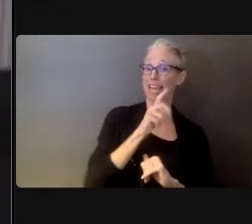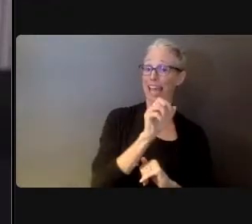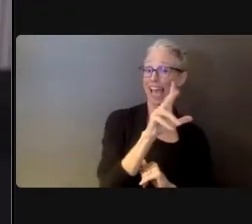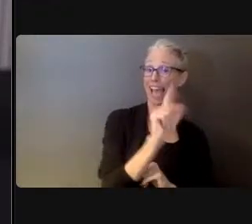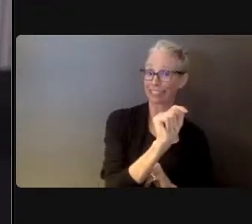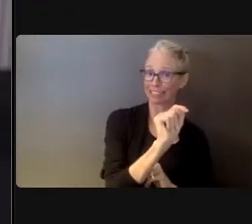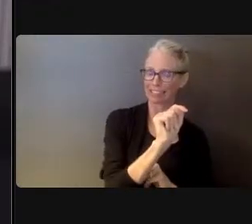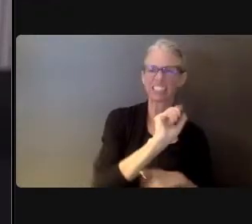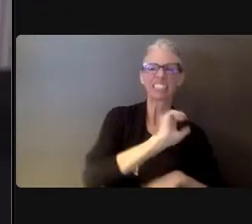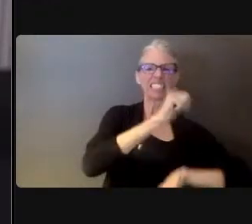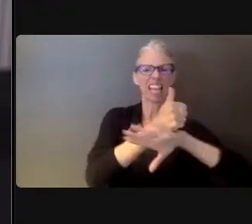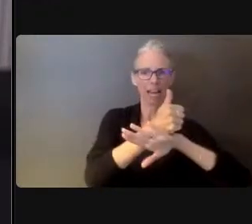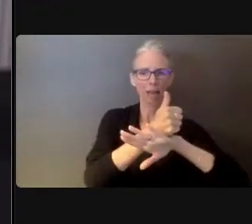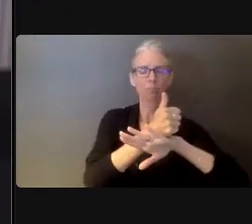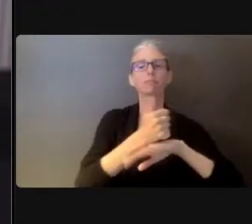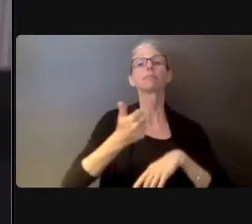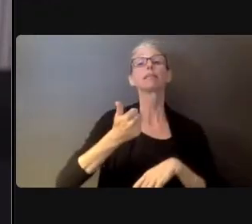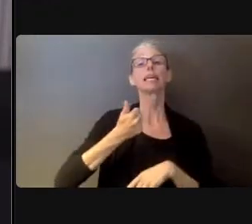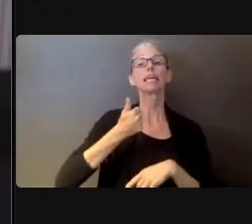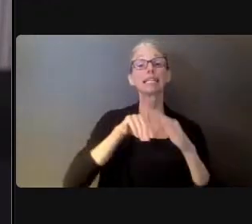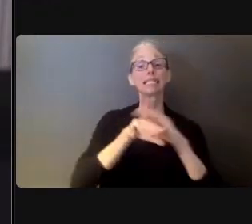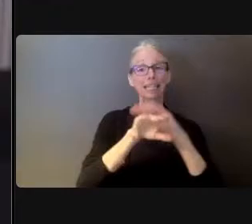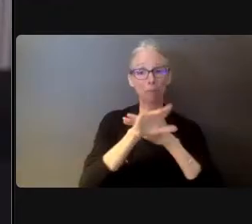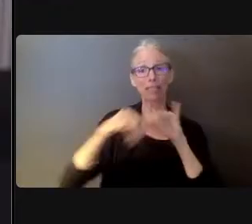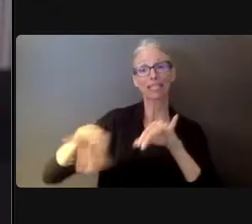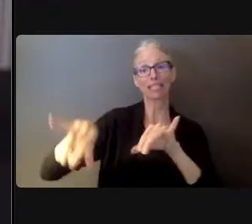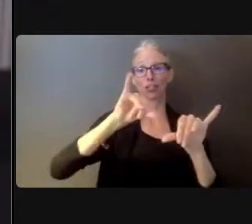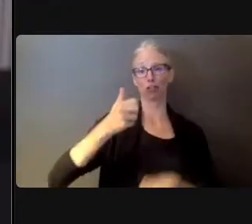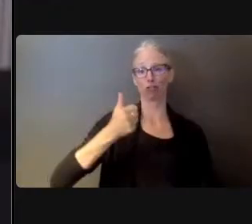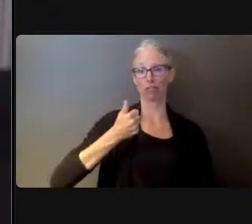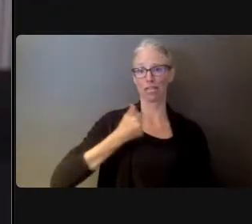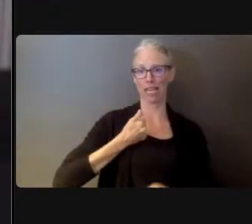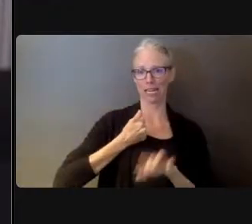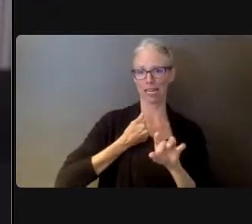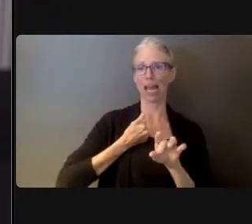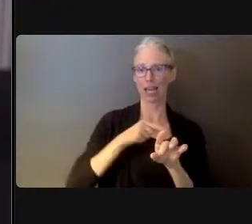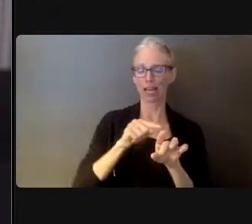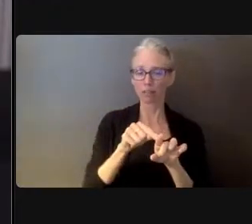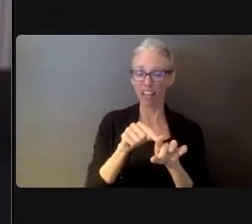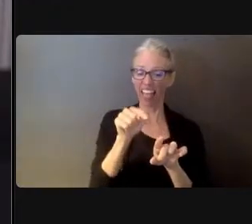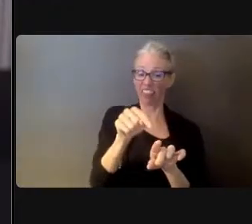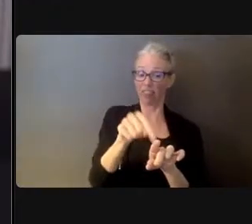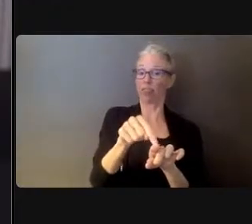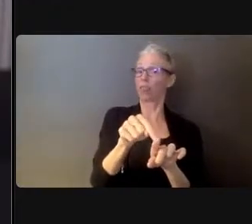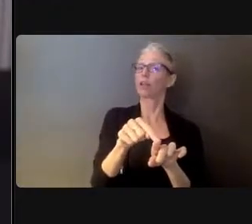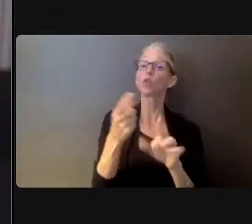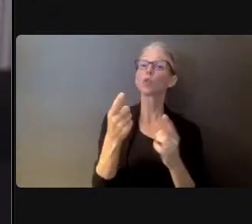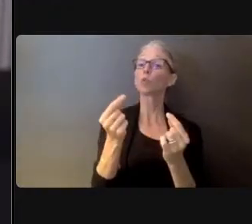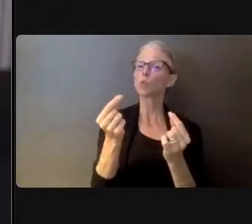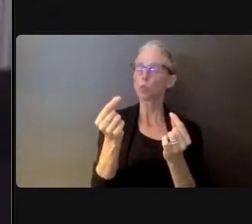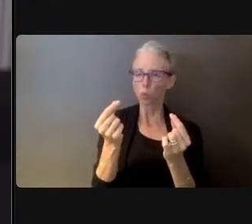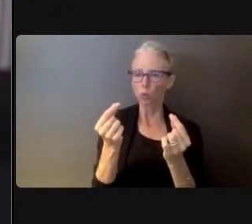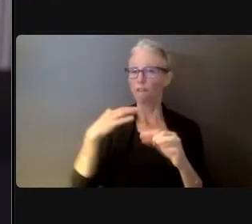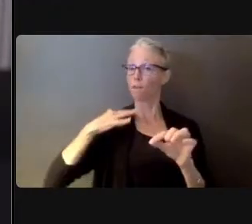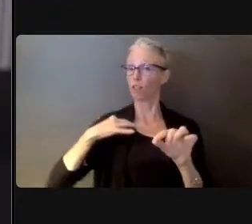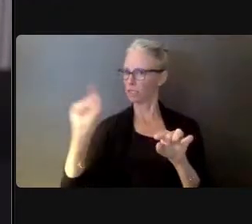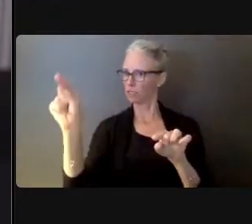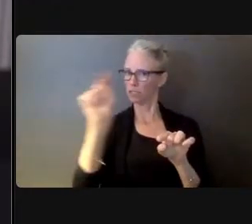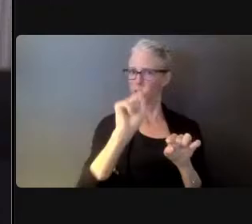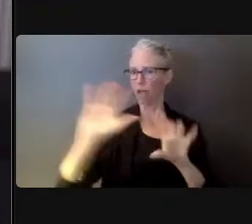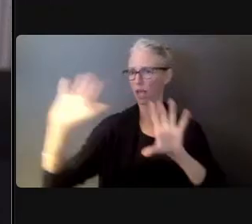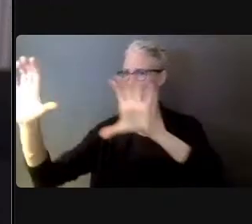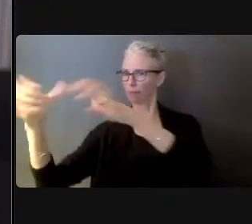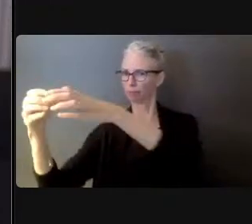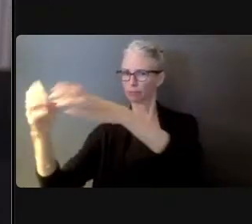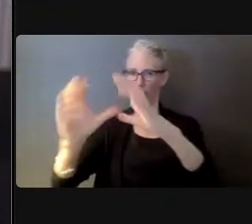Standards Canada. This organization's job was to bring together groups of volunteers, we call them technical committees, to create